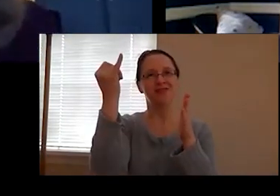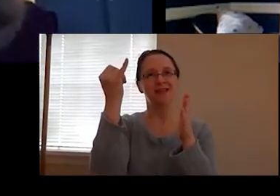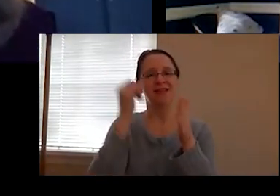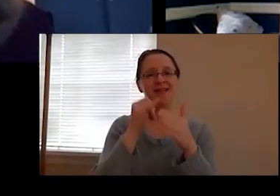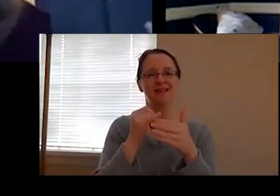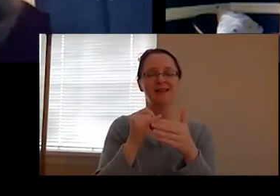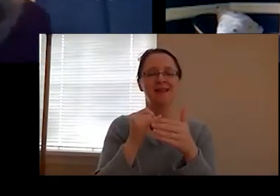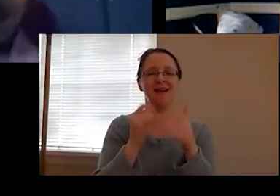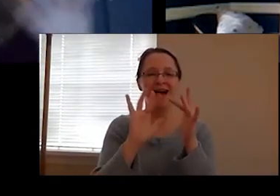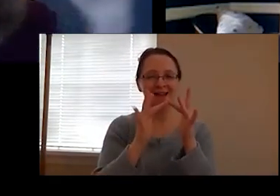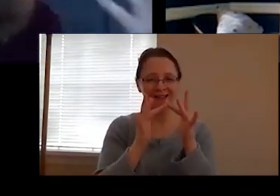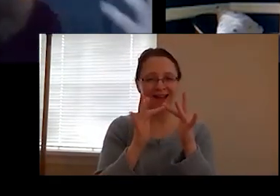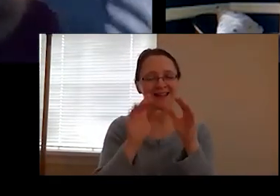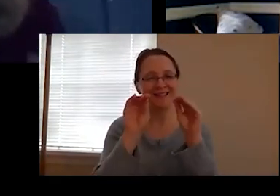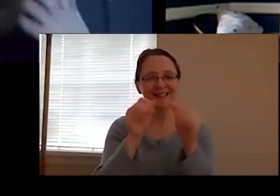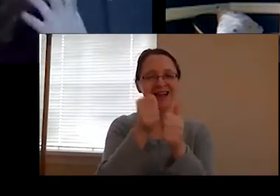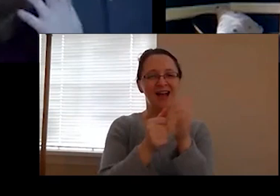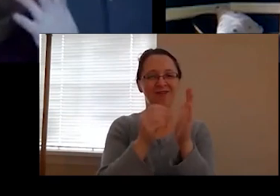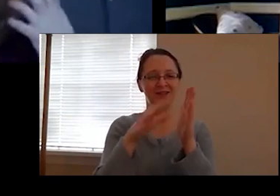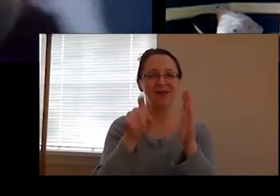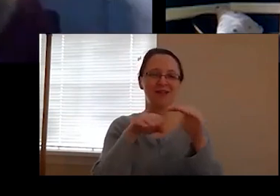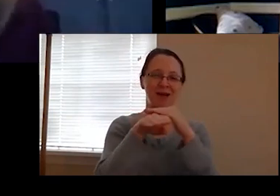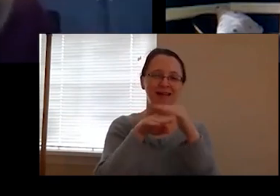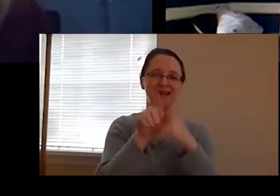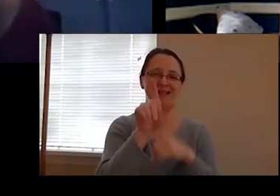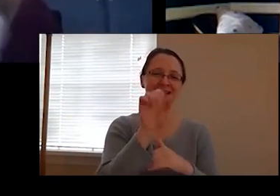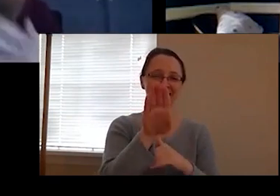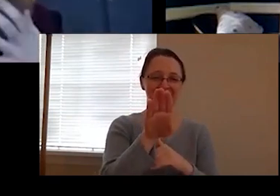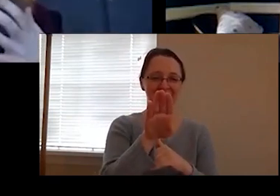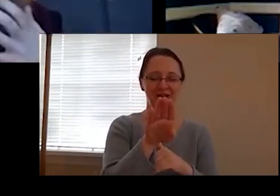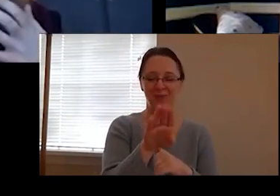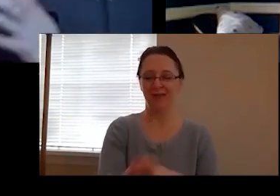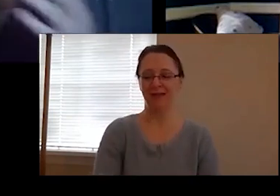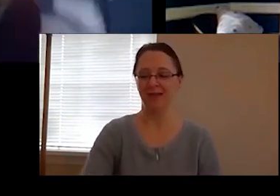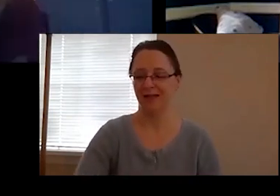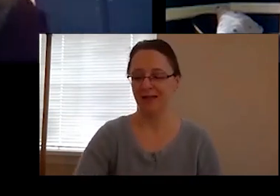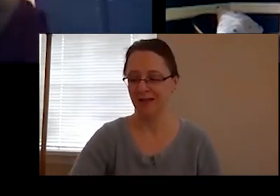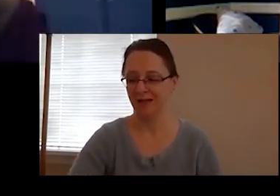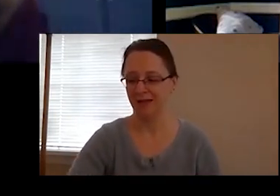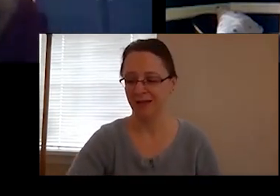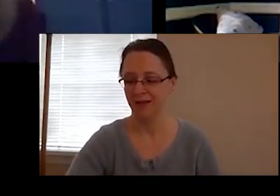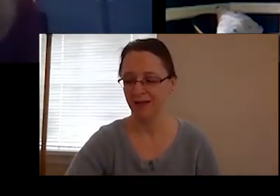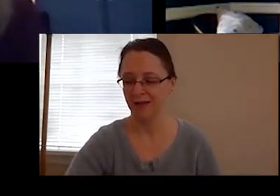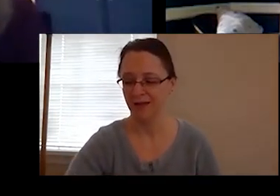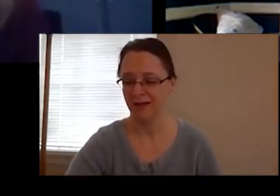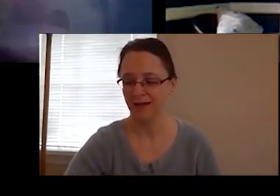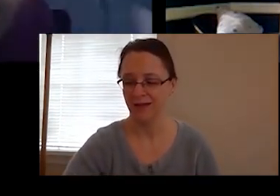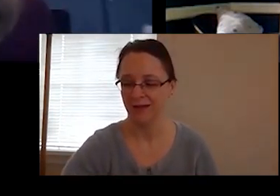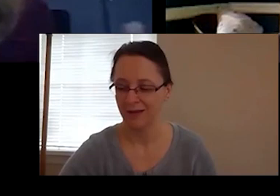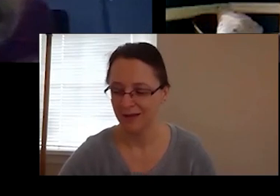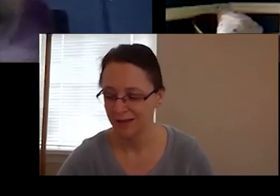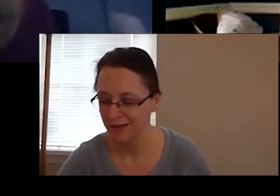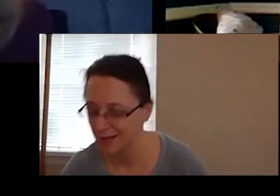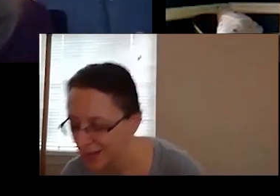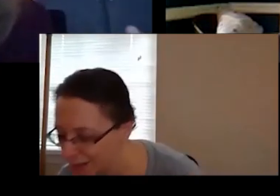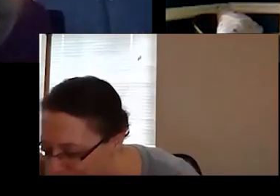online. It's like every student has to access a lab. Some of them are building circuits, some of them are building robots, and so